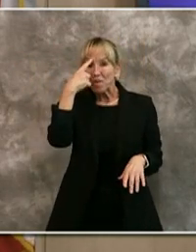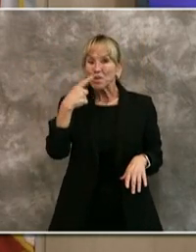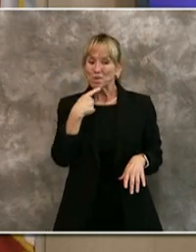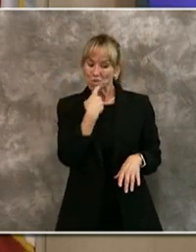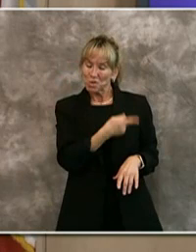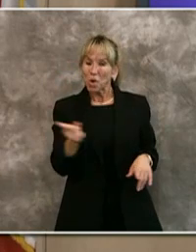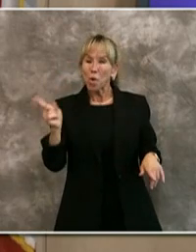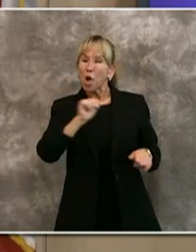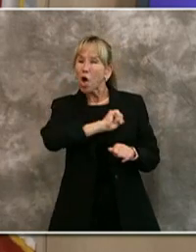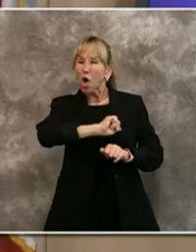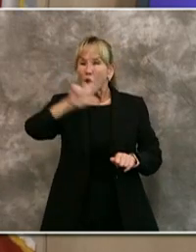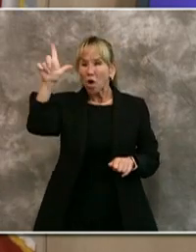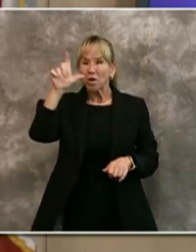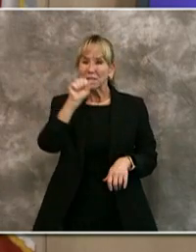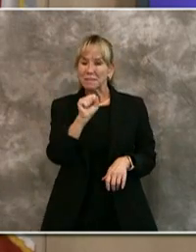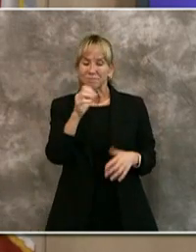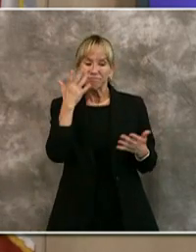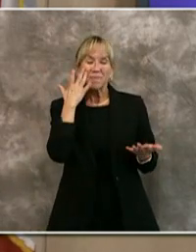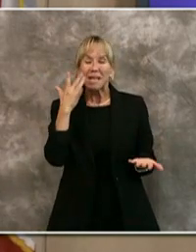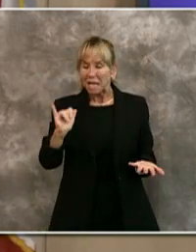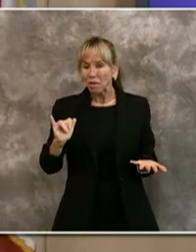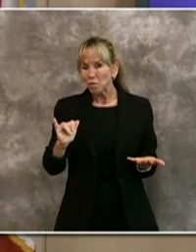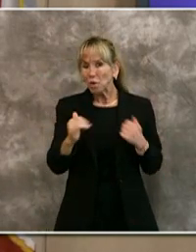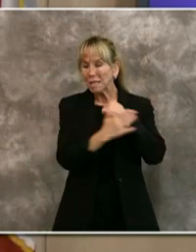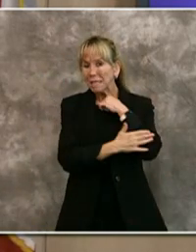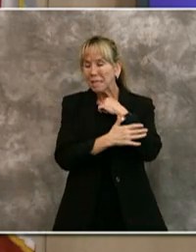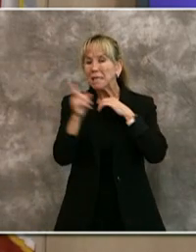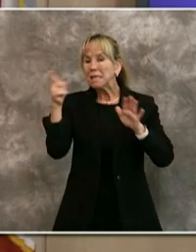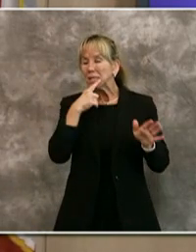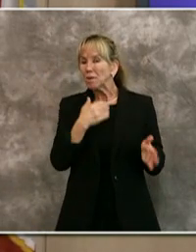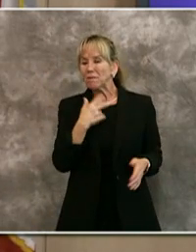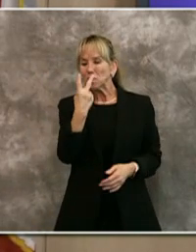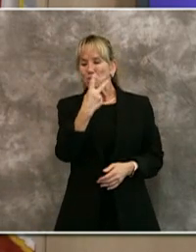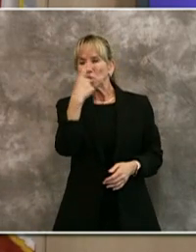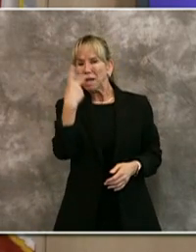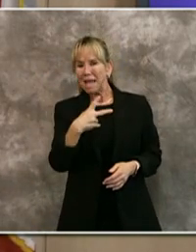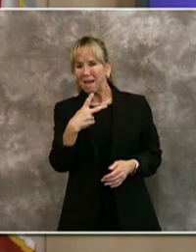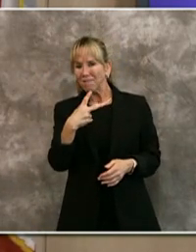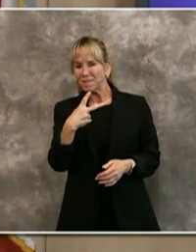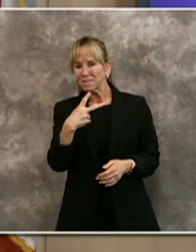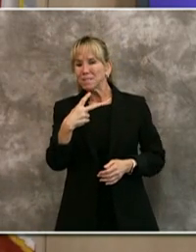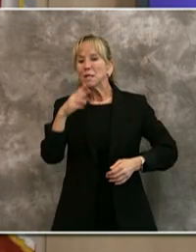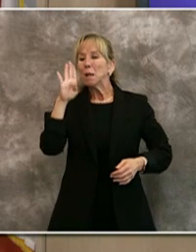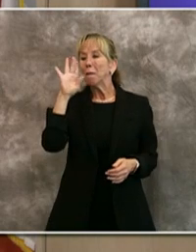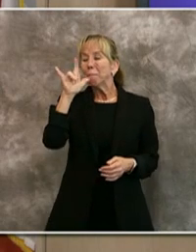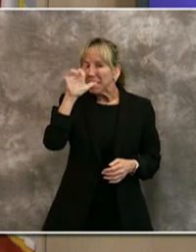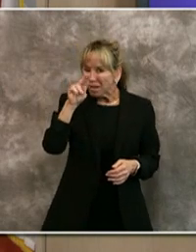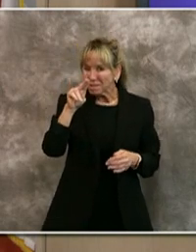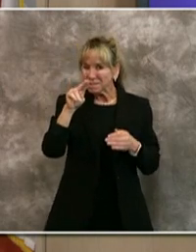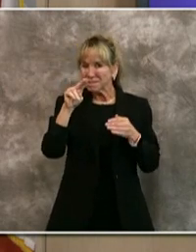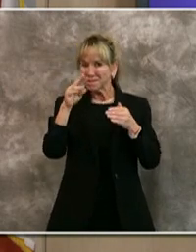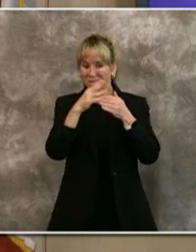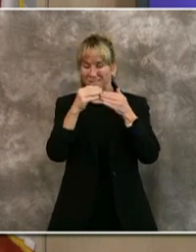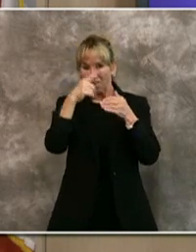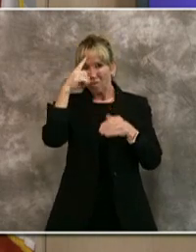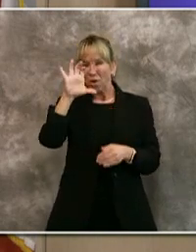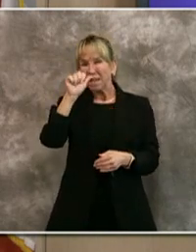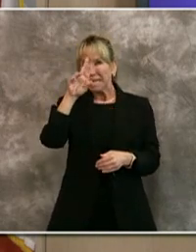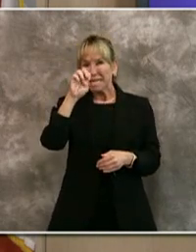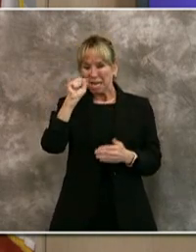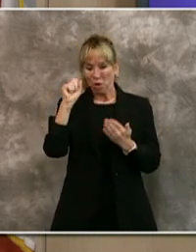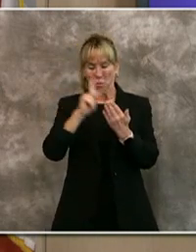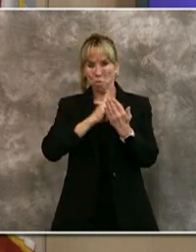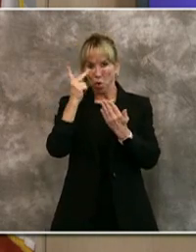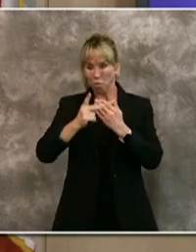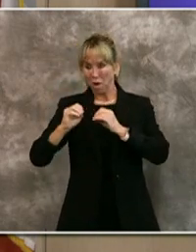the counties, look, we have $2.5 billion in CARES funding that we're doling out to you guys, and if you guys aren't